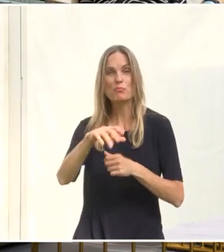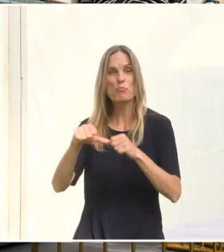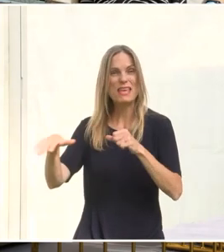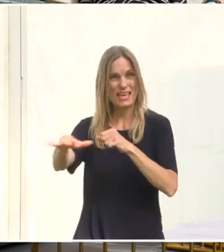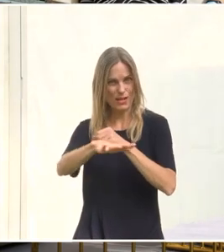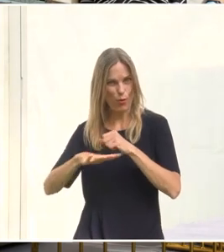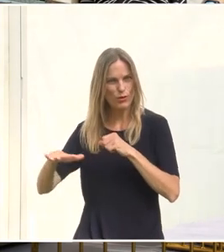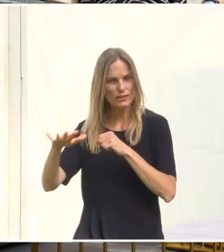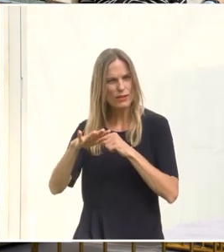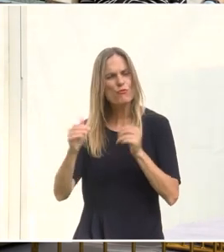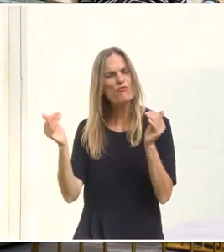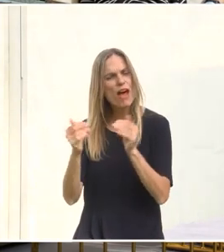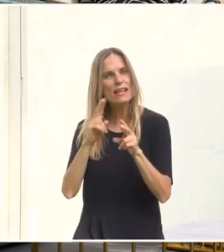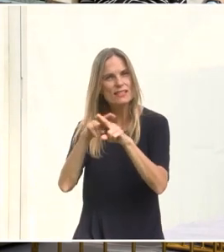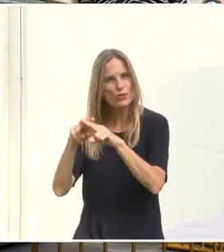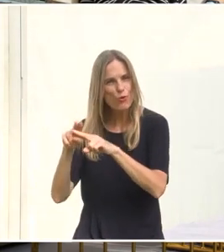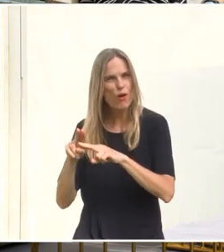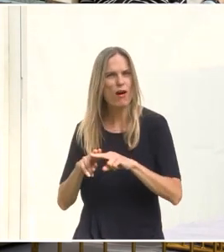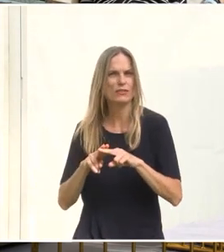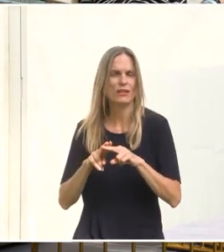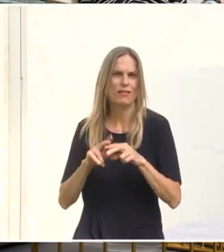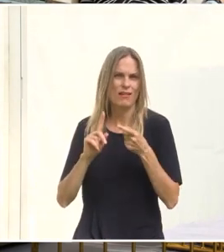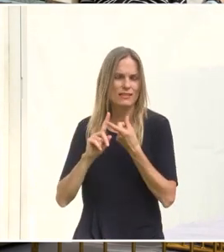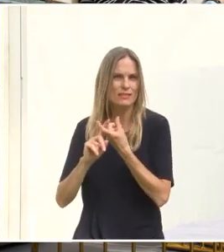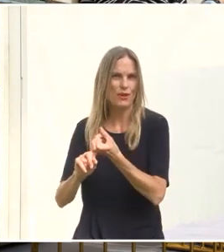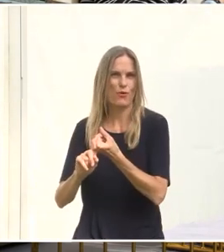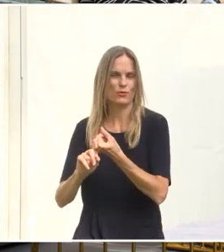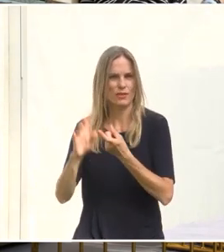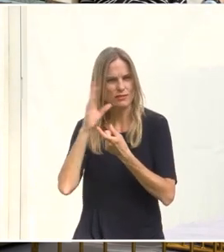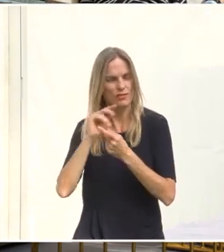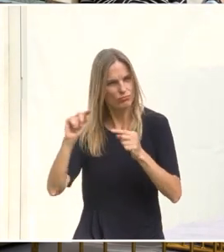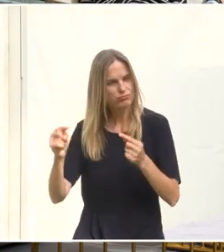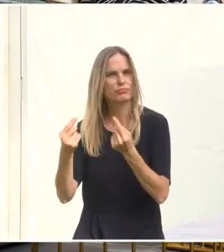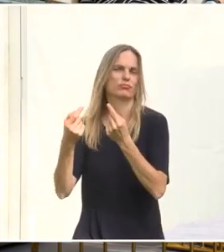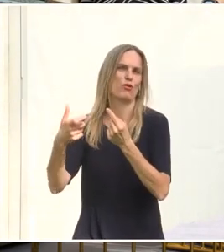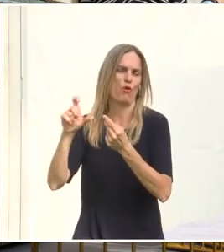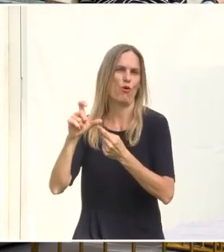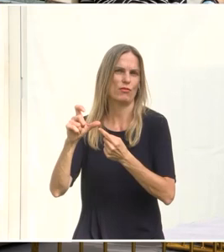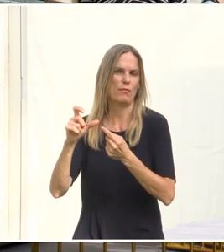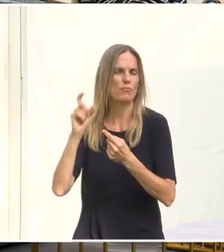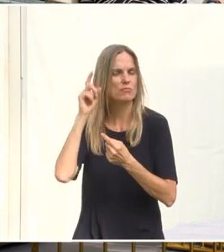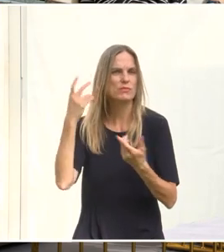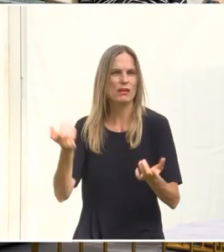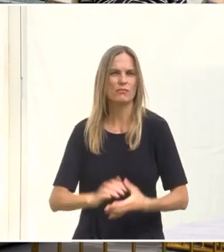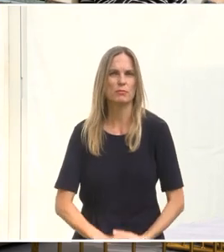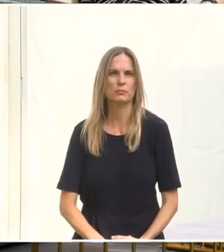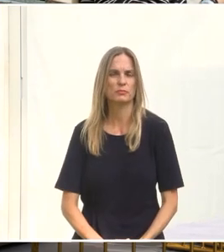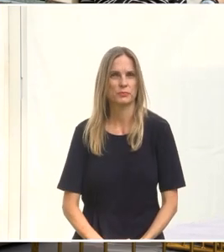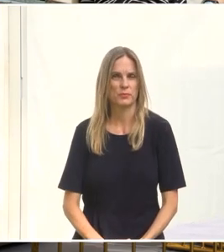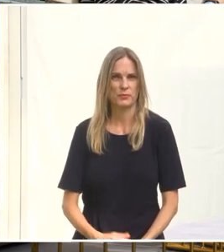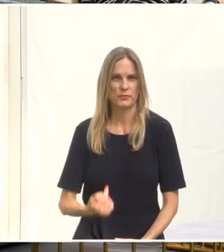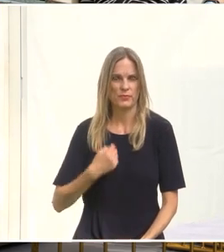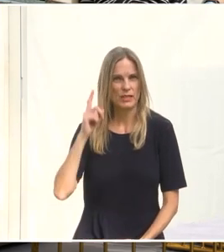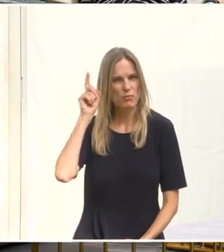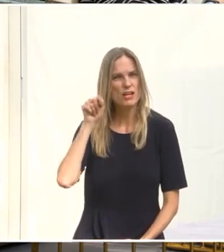town and small places growth, is somehow enhanced by digital transition? I think it's a